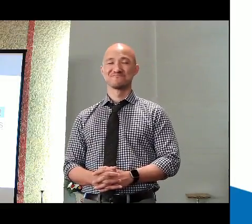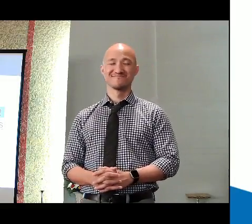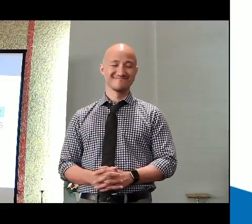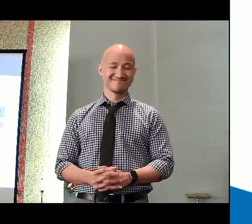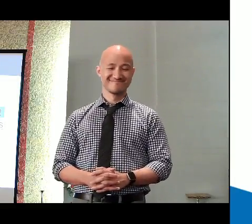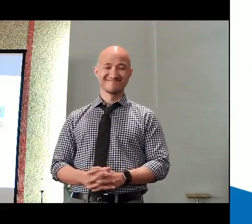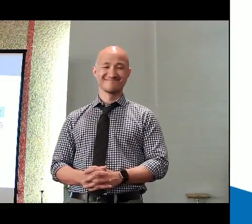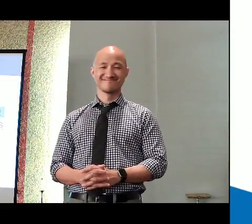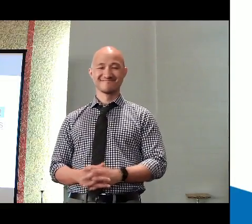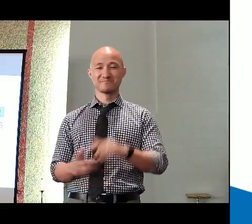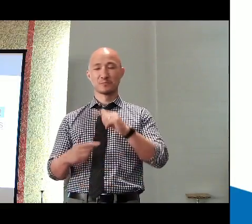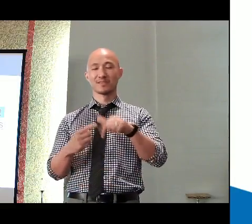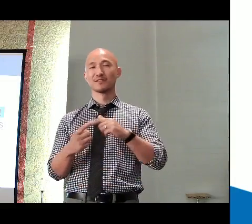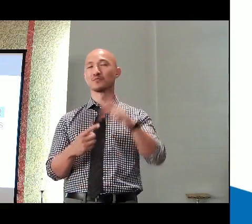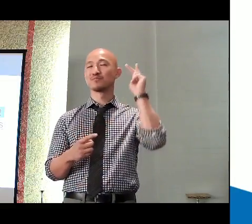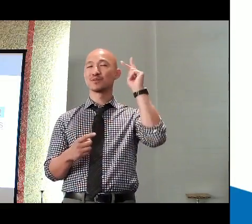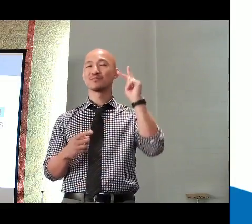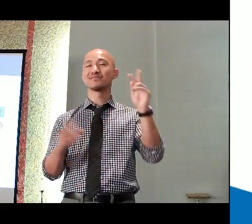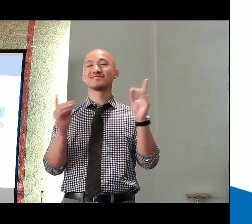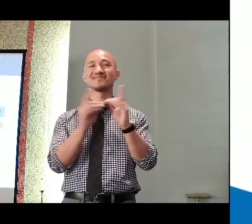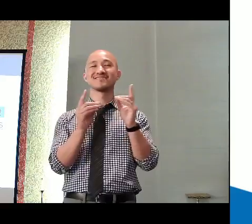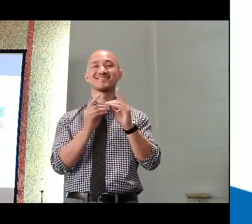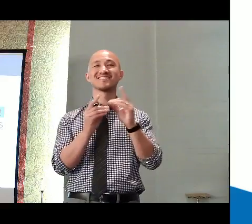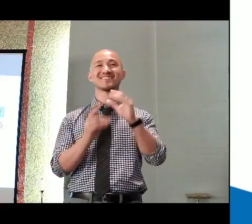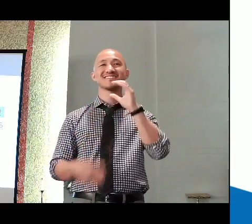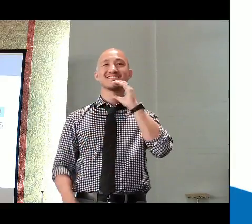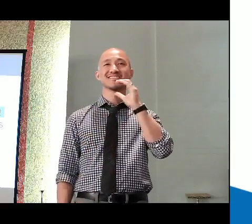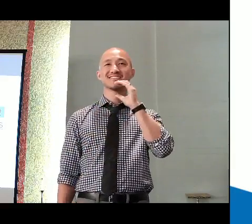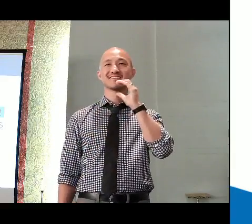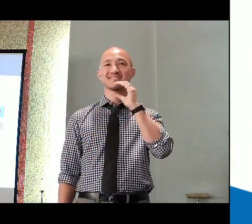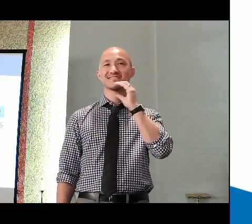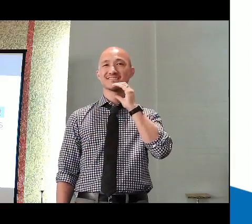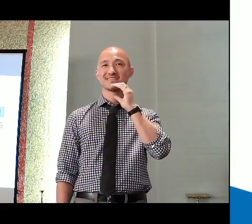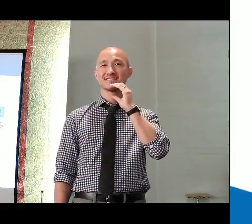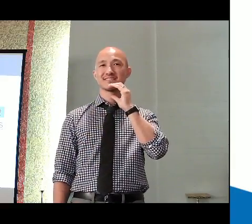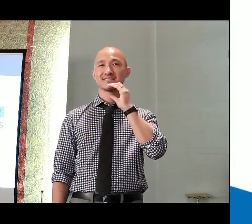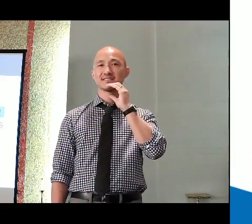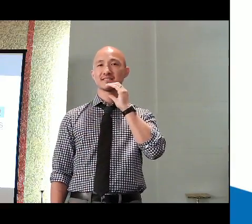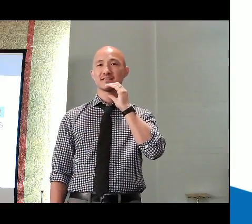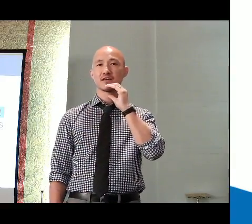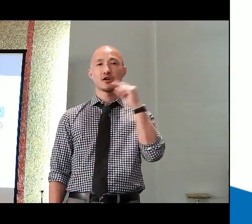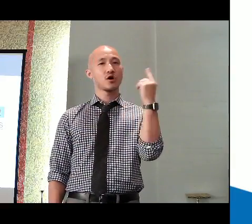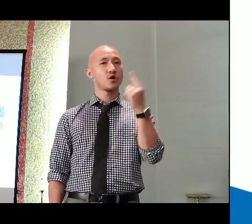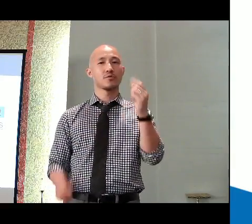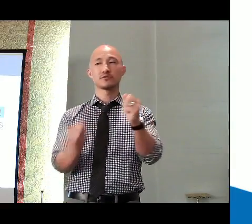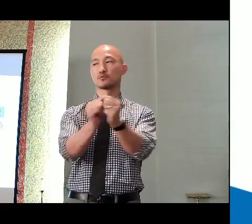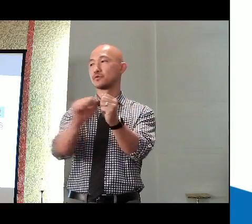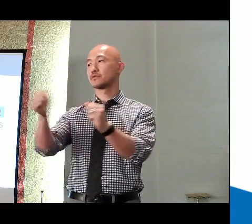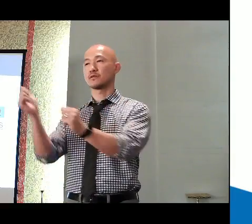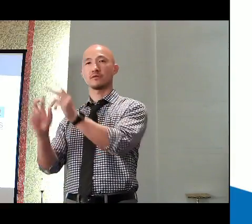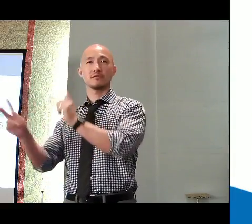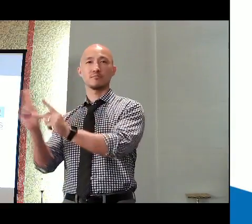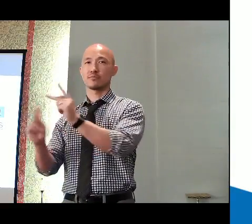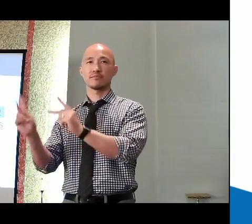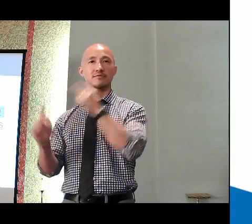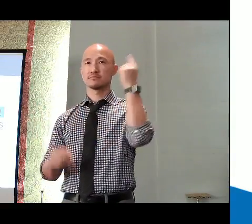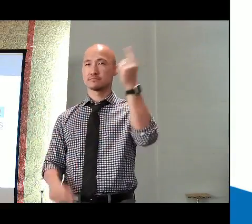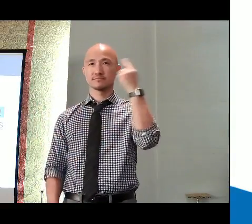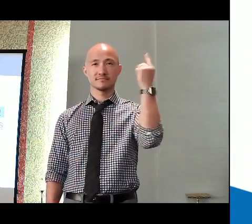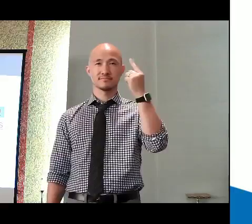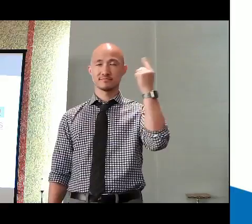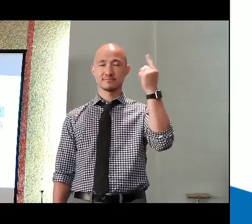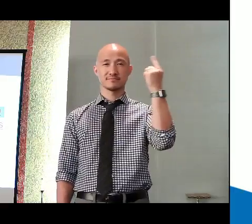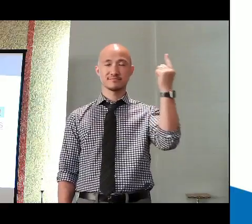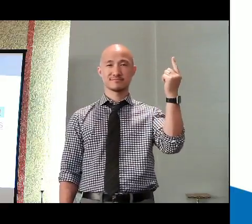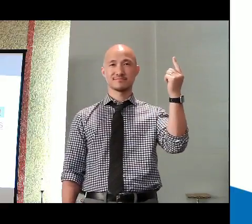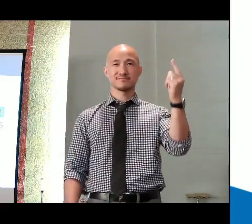When I was courting my wife, we didn't hang out alone. I spent my time getting to know